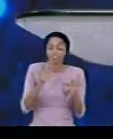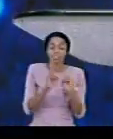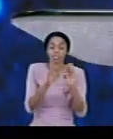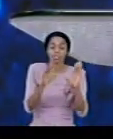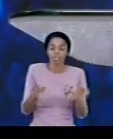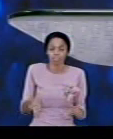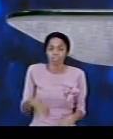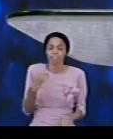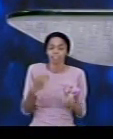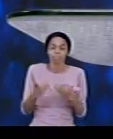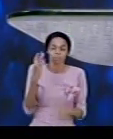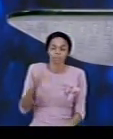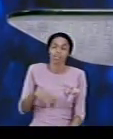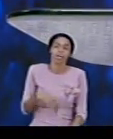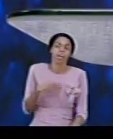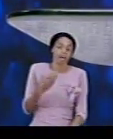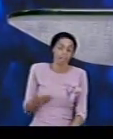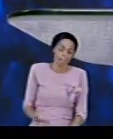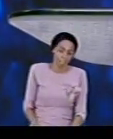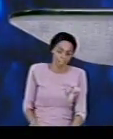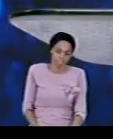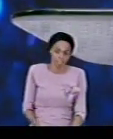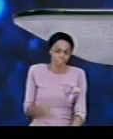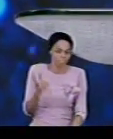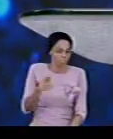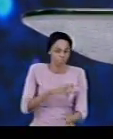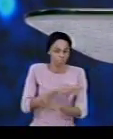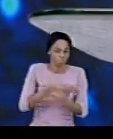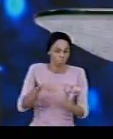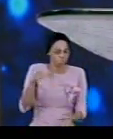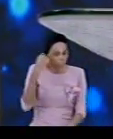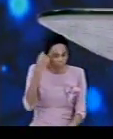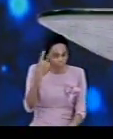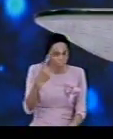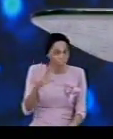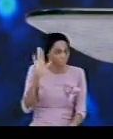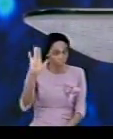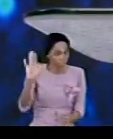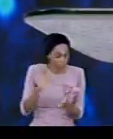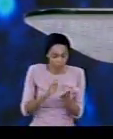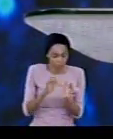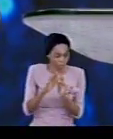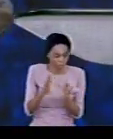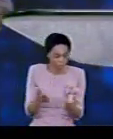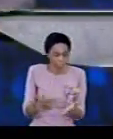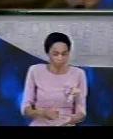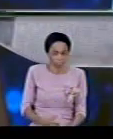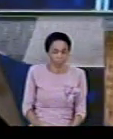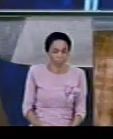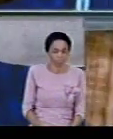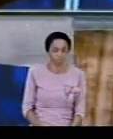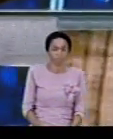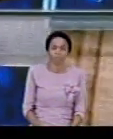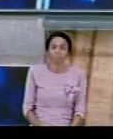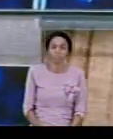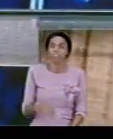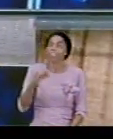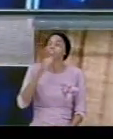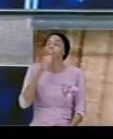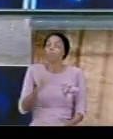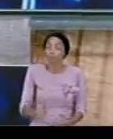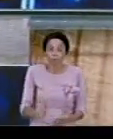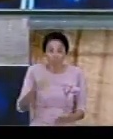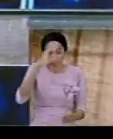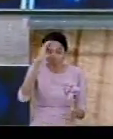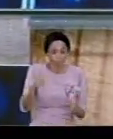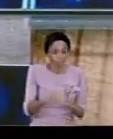will say, you don't understand your Bible. In the old covenant, you